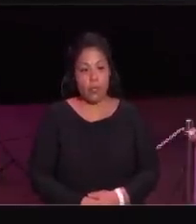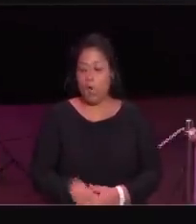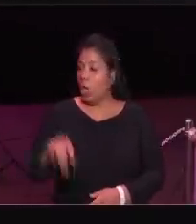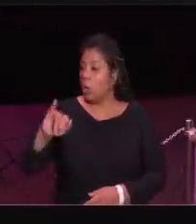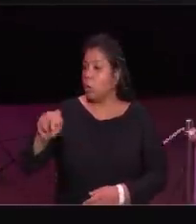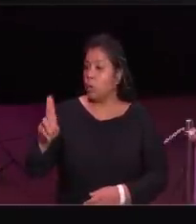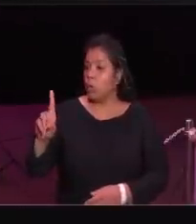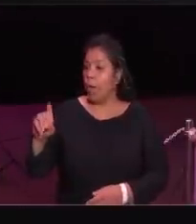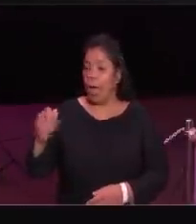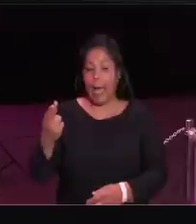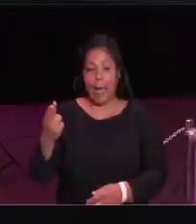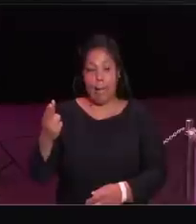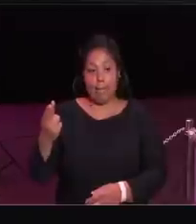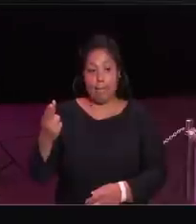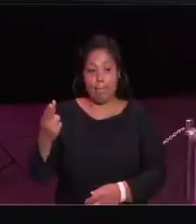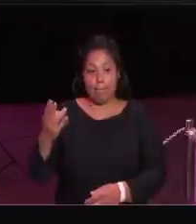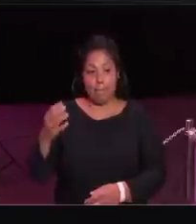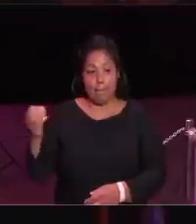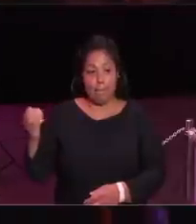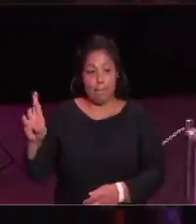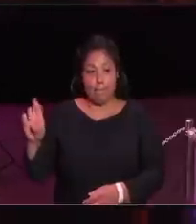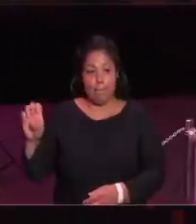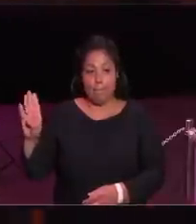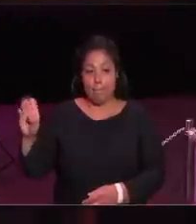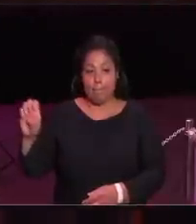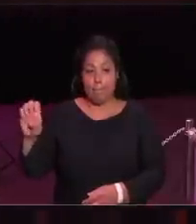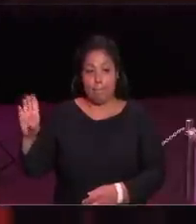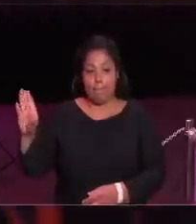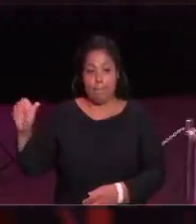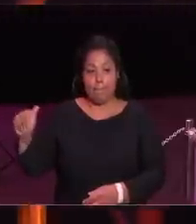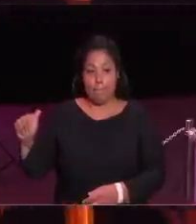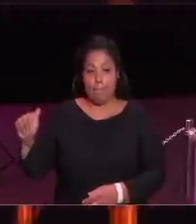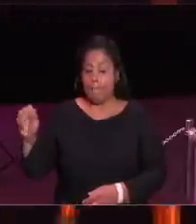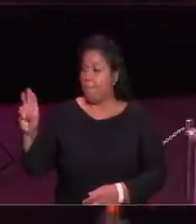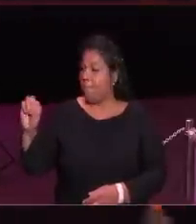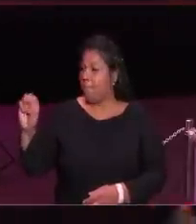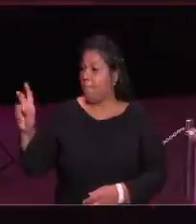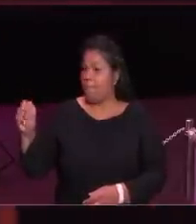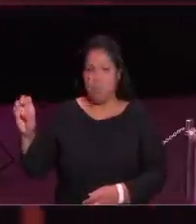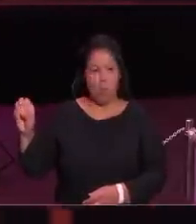Judah and Rebecca Montenegro, $1,000.